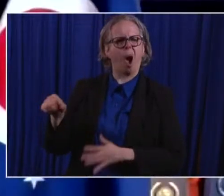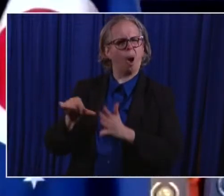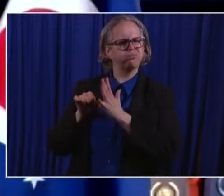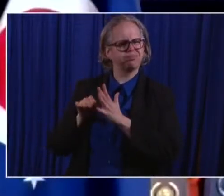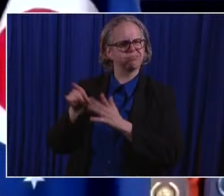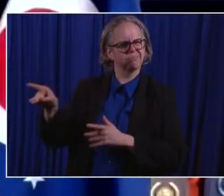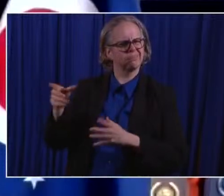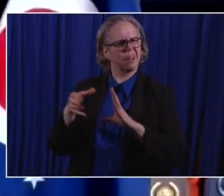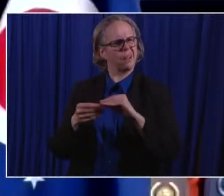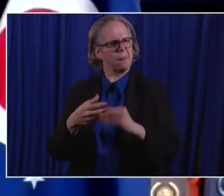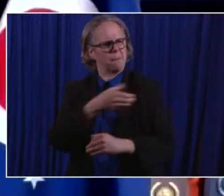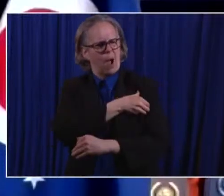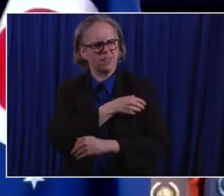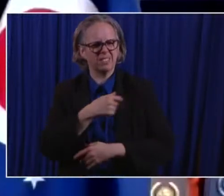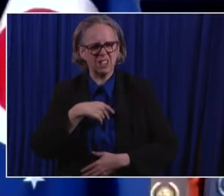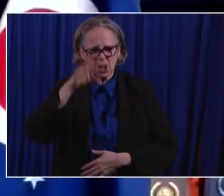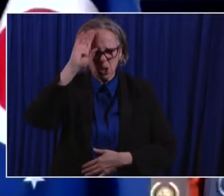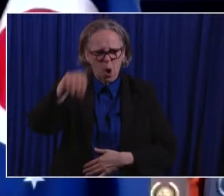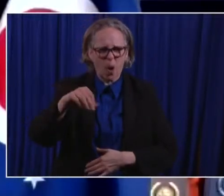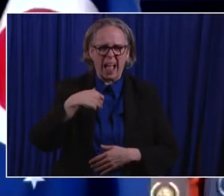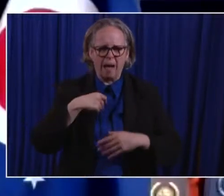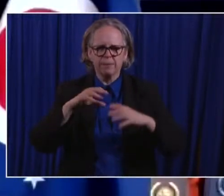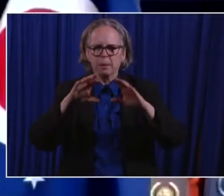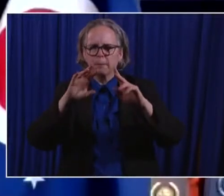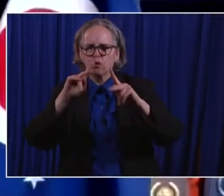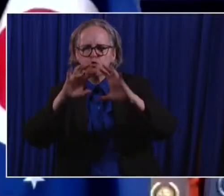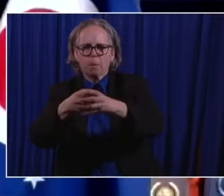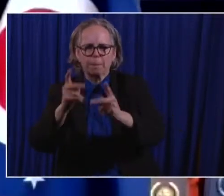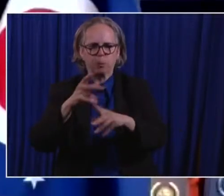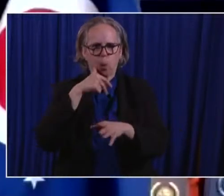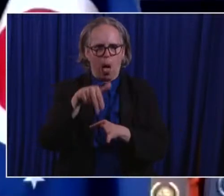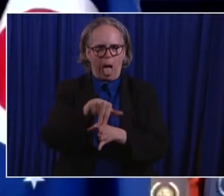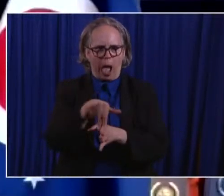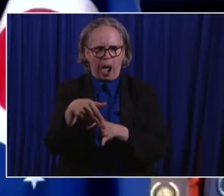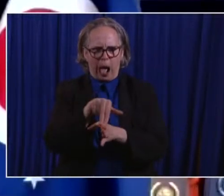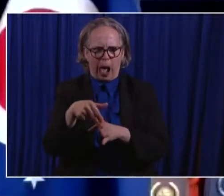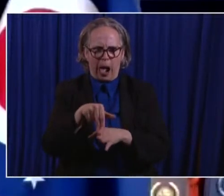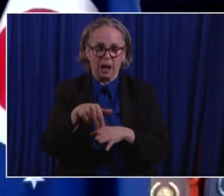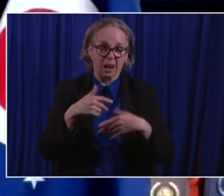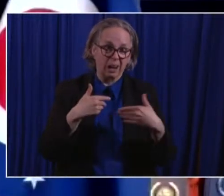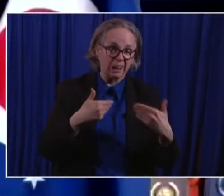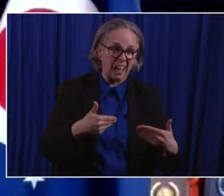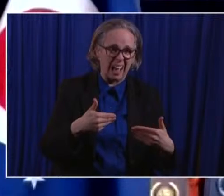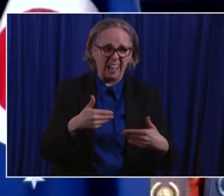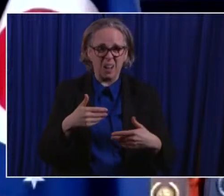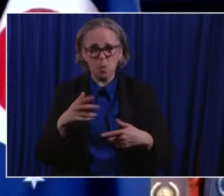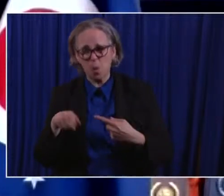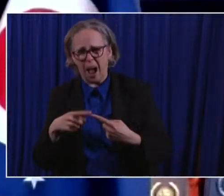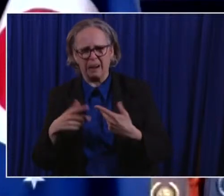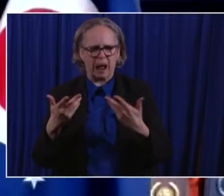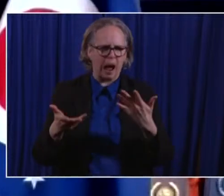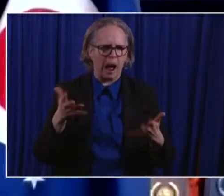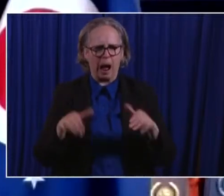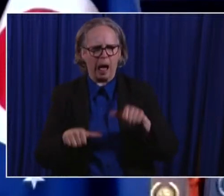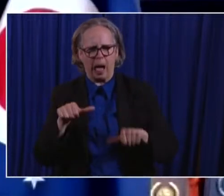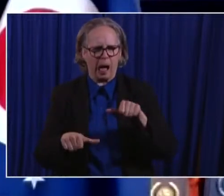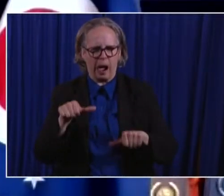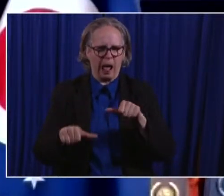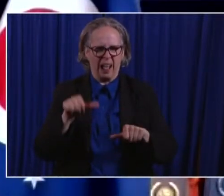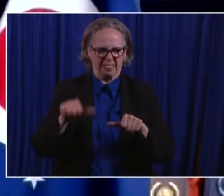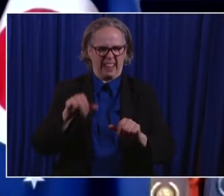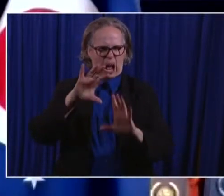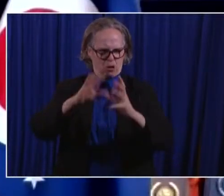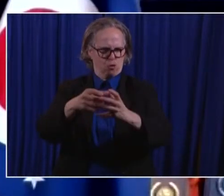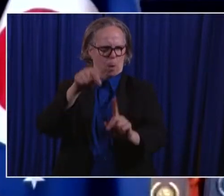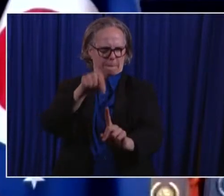hesitators out there that they're like, yeah, I'm probably going to get it, but I'm still thinking it through. I think he used the statistic